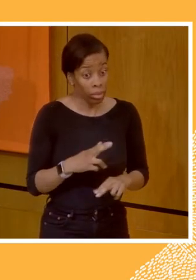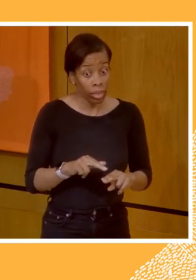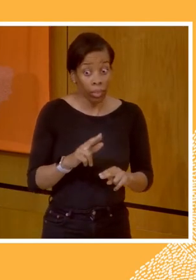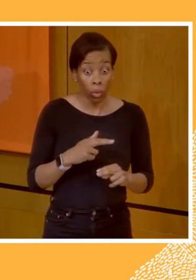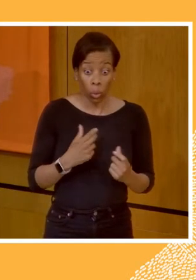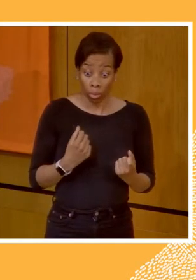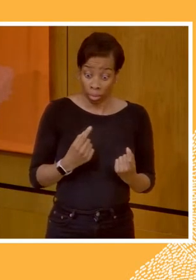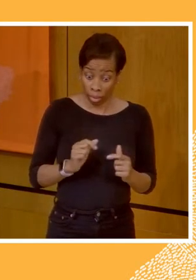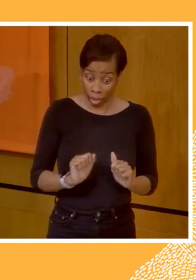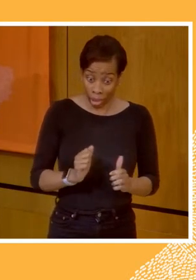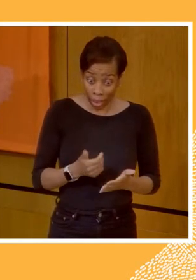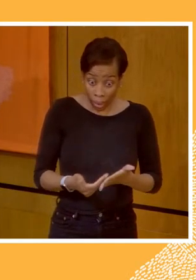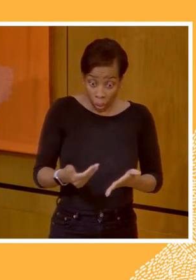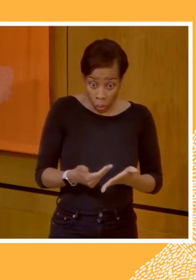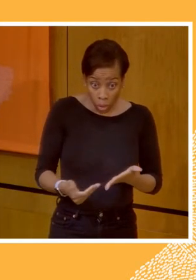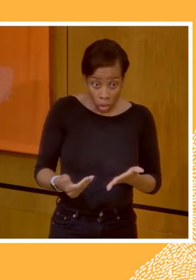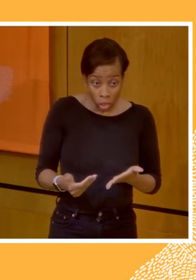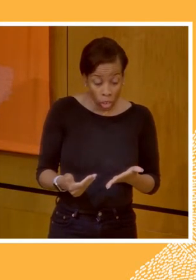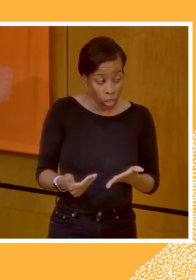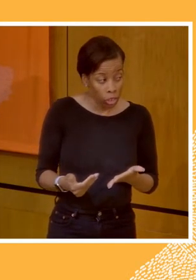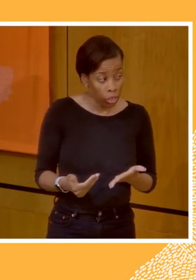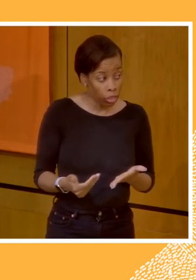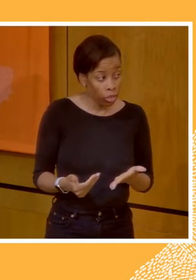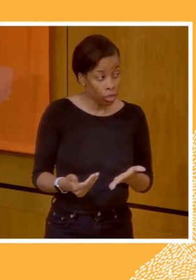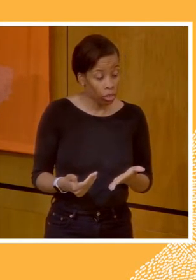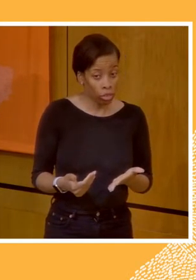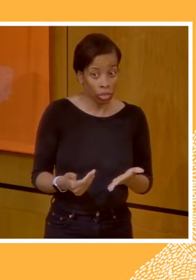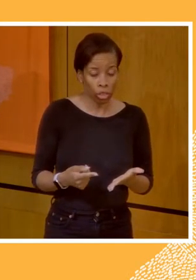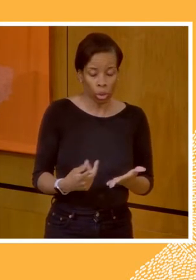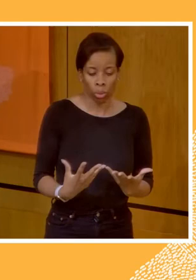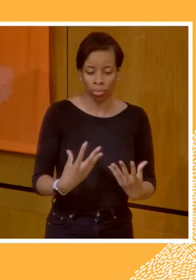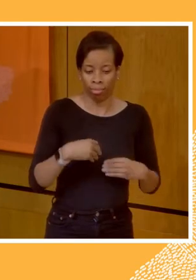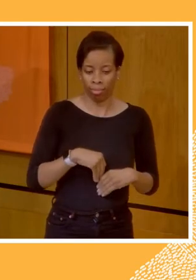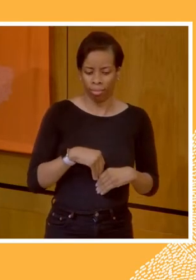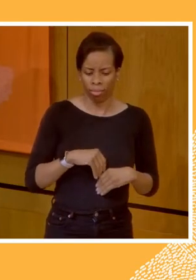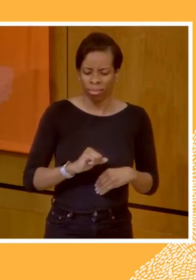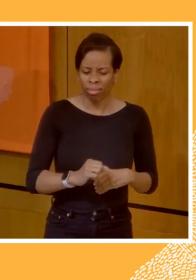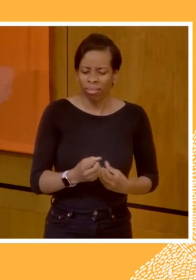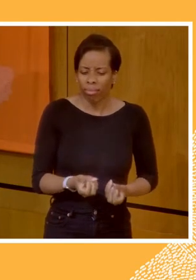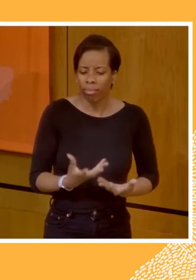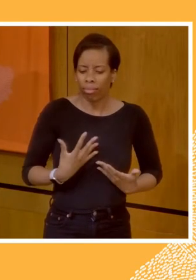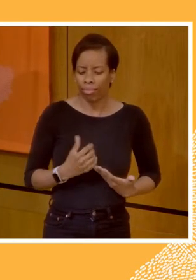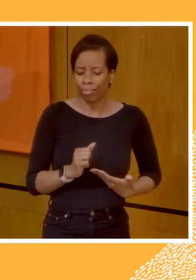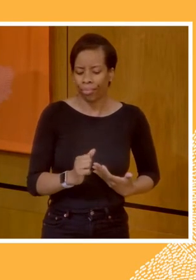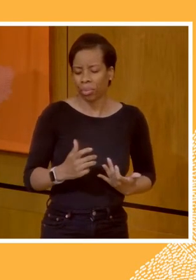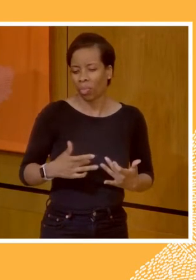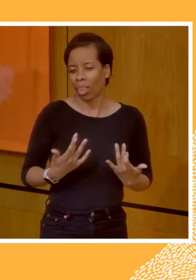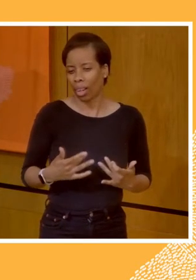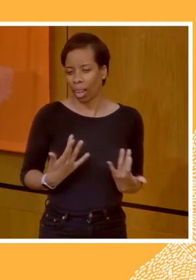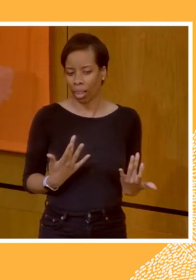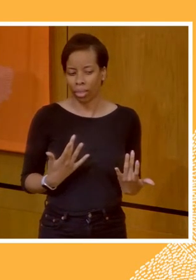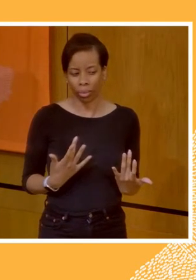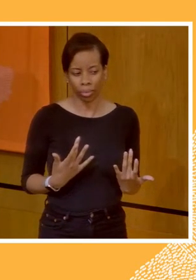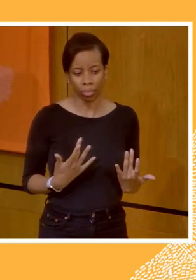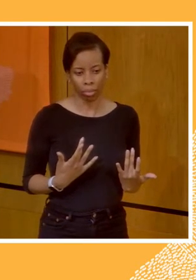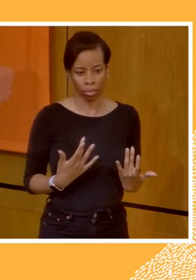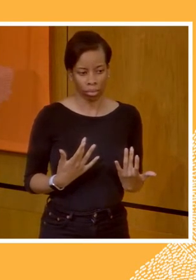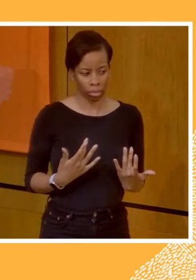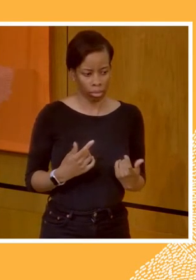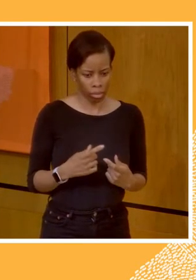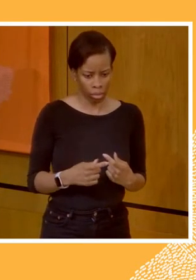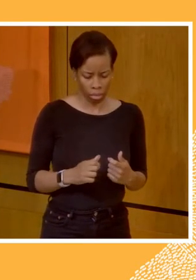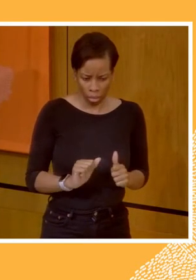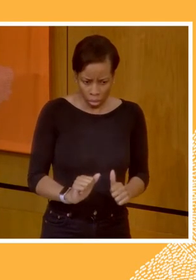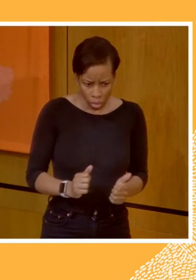language, normally they sing to express what they are feeling, what they are undergoing,